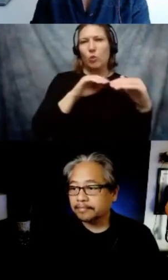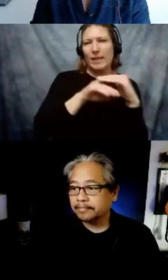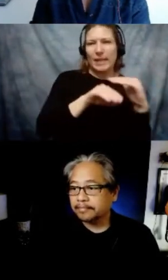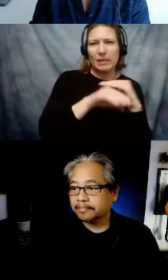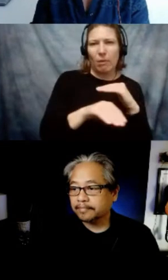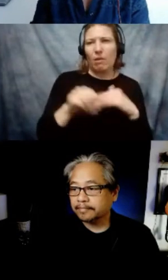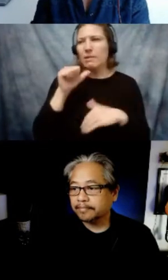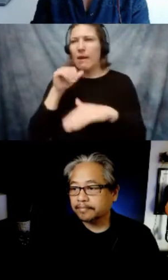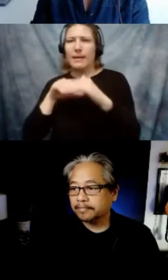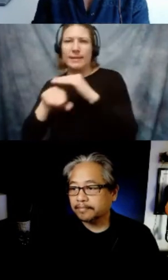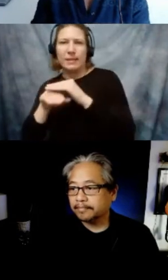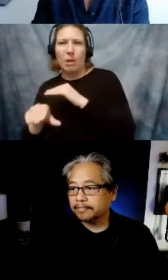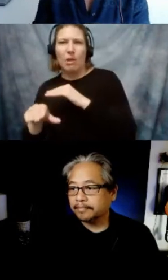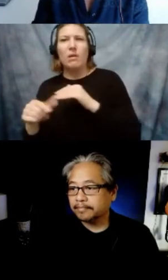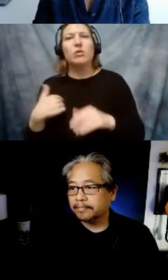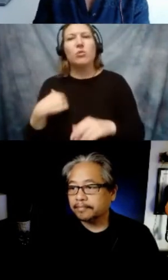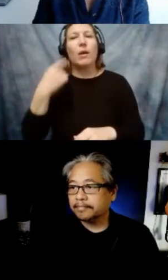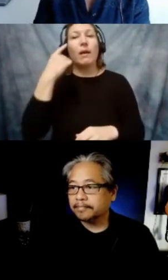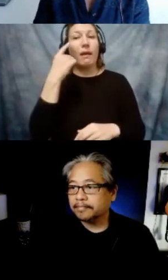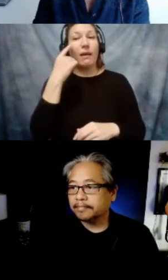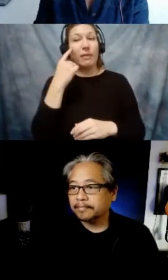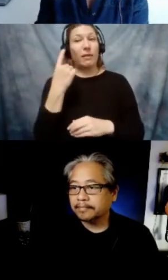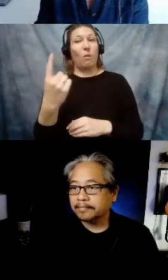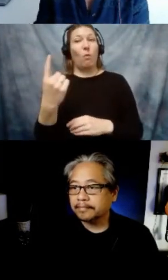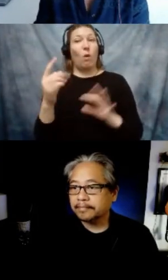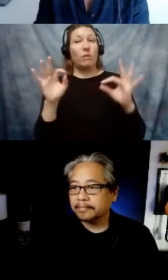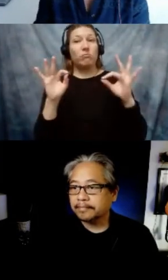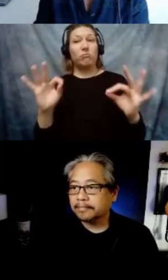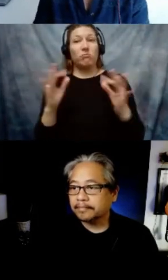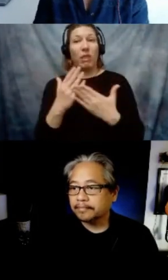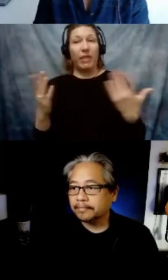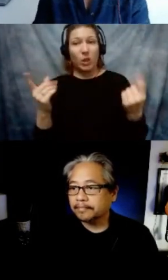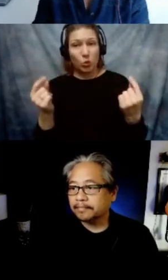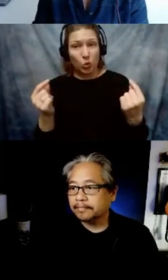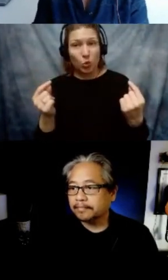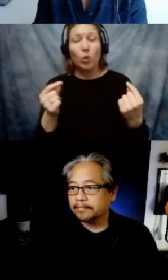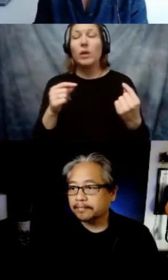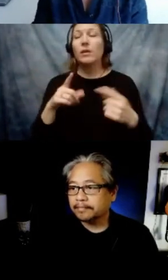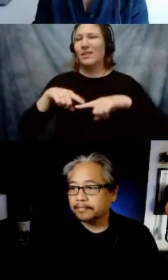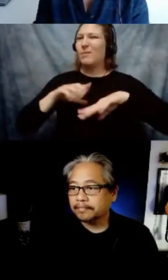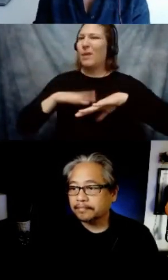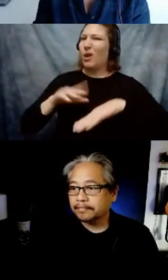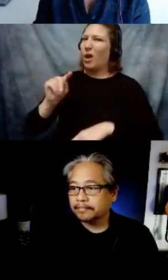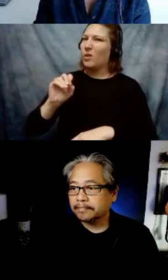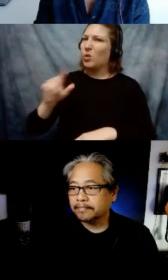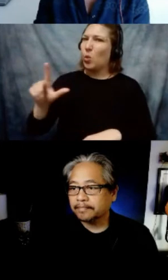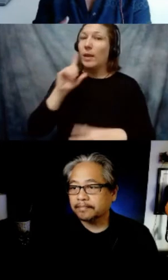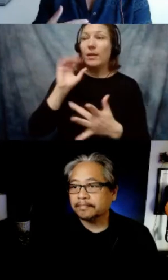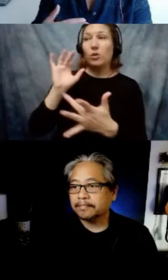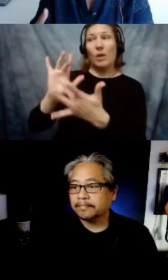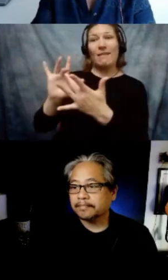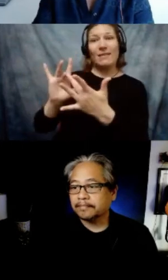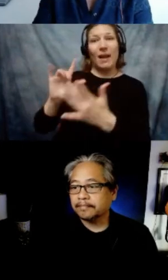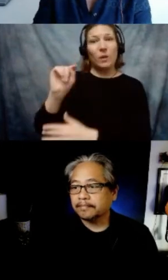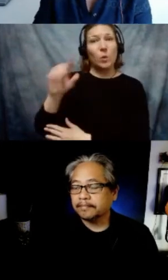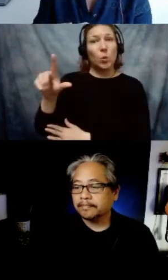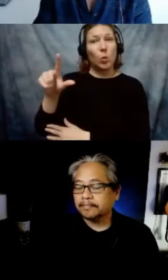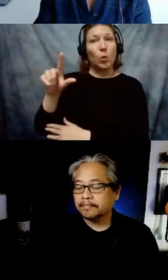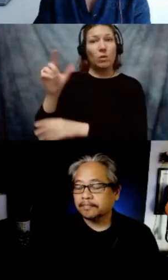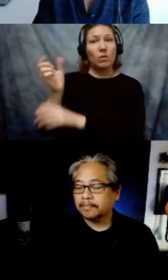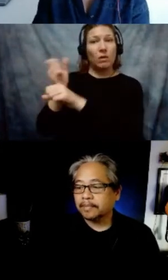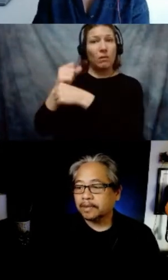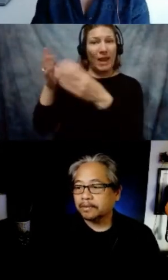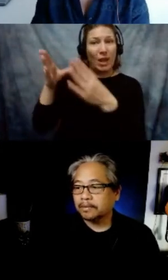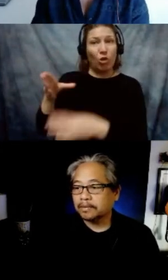you're using, is to maybe contact the authoring tool and ask them to give you that information. I think that's the first step that we need to take in